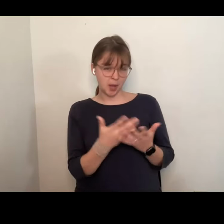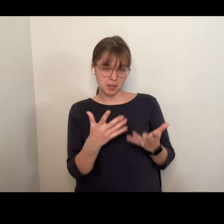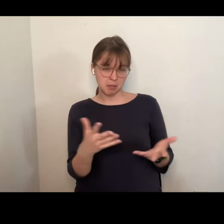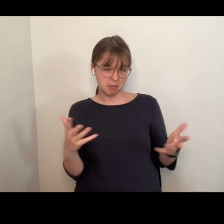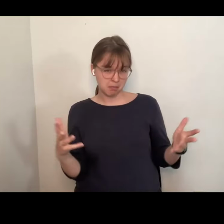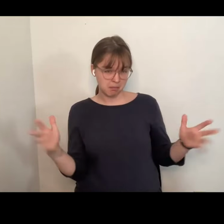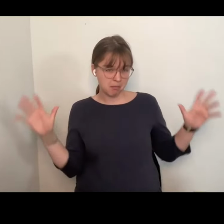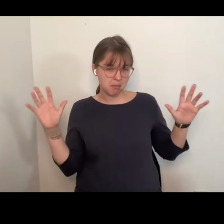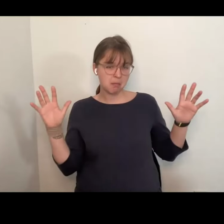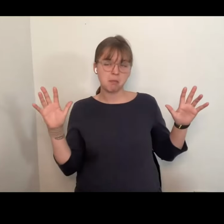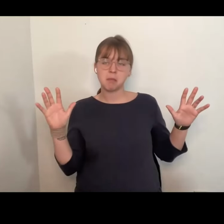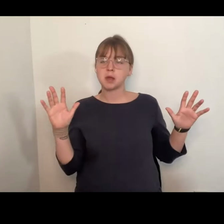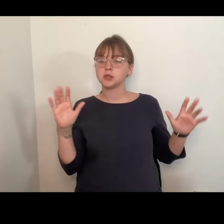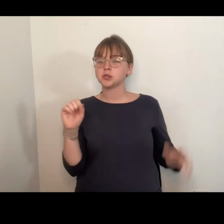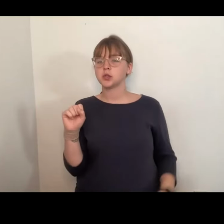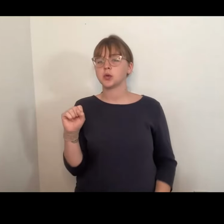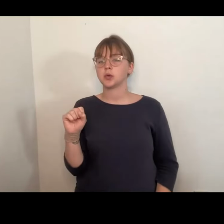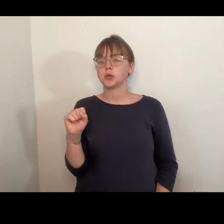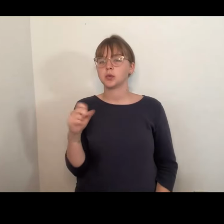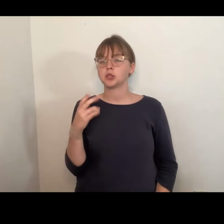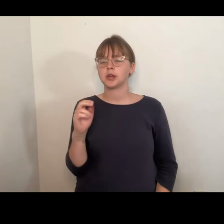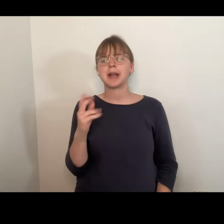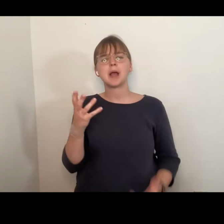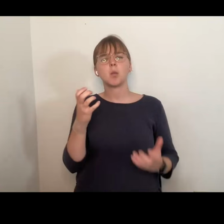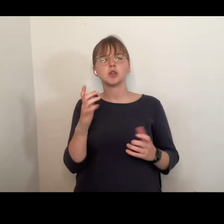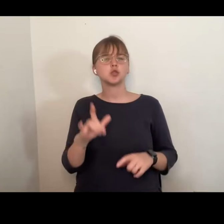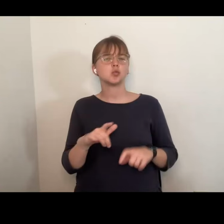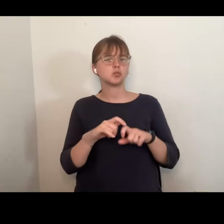other questions. I wanted to take a moment to ask